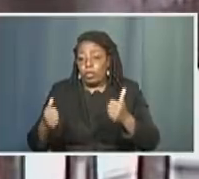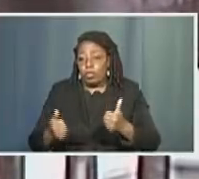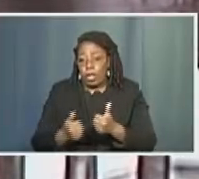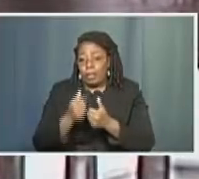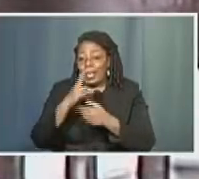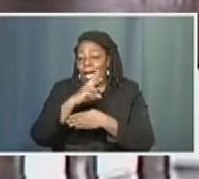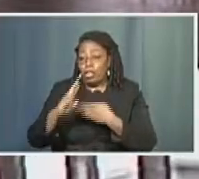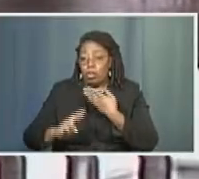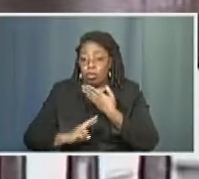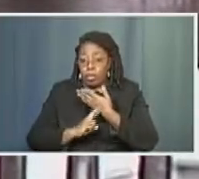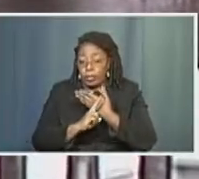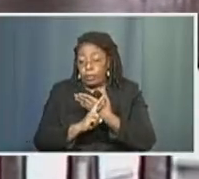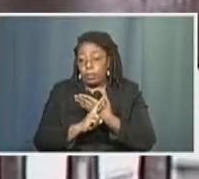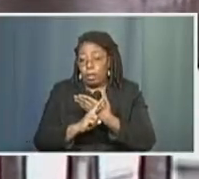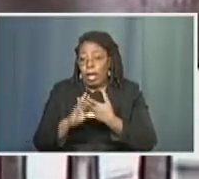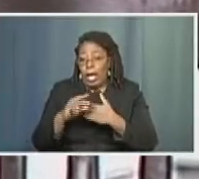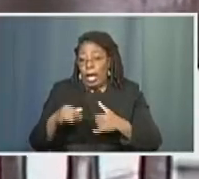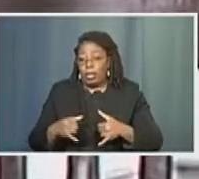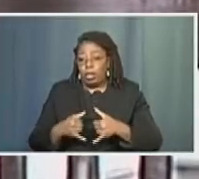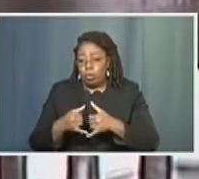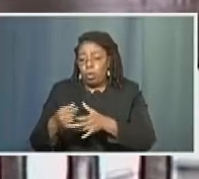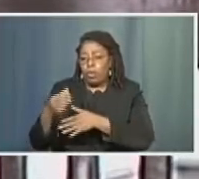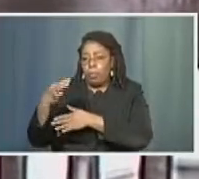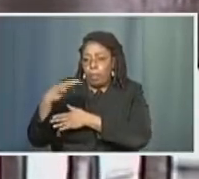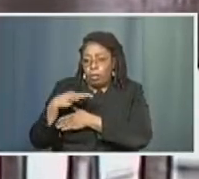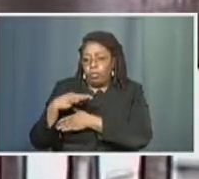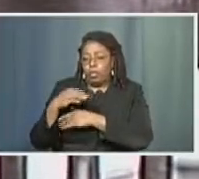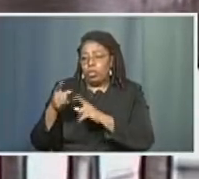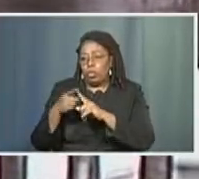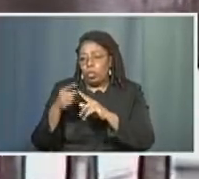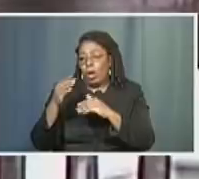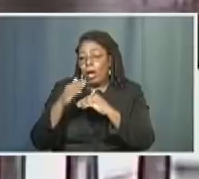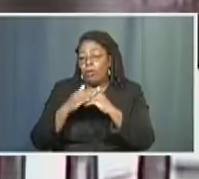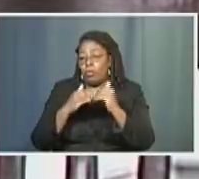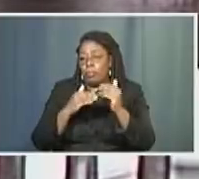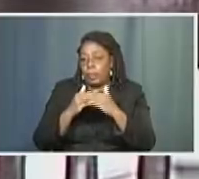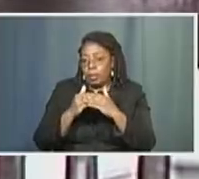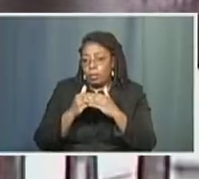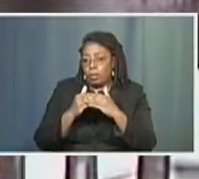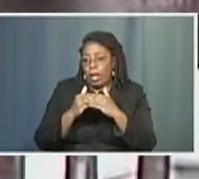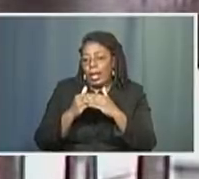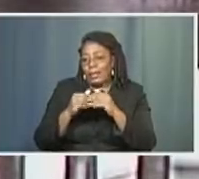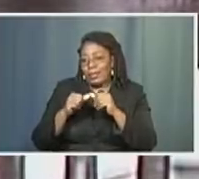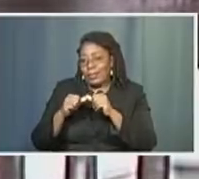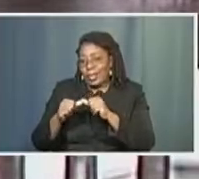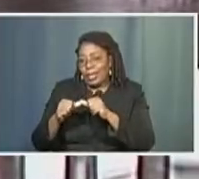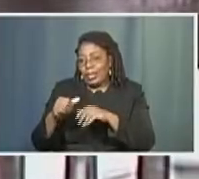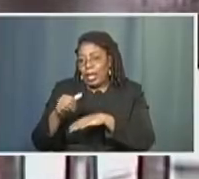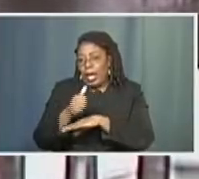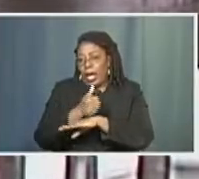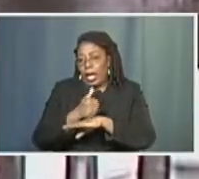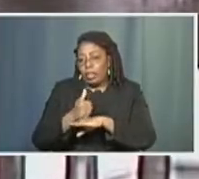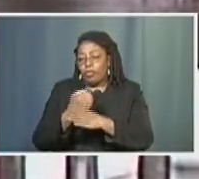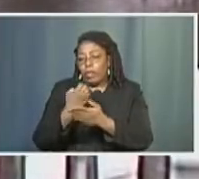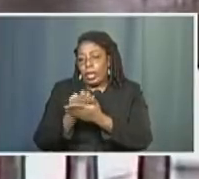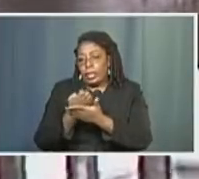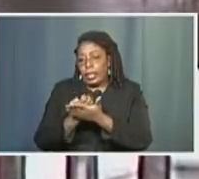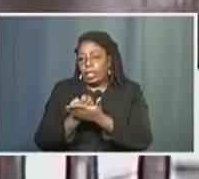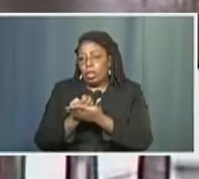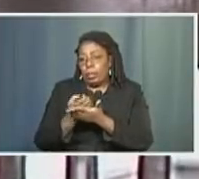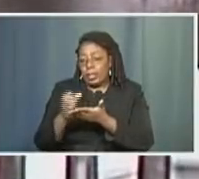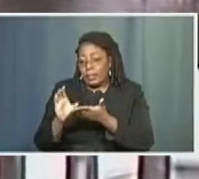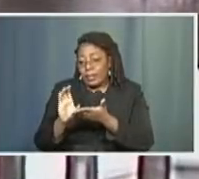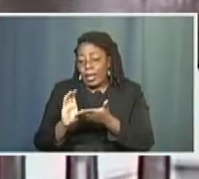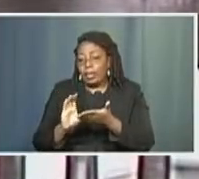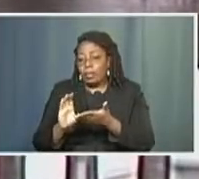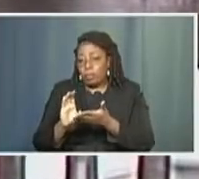and rewards for the intentional approach to build and sustain Andros as a powerful economic center.